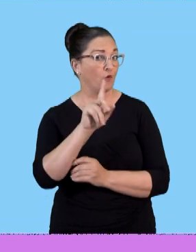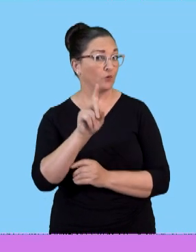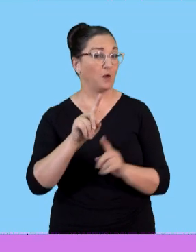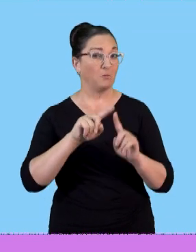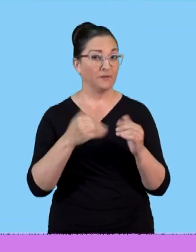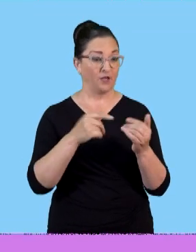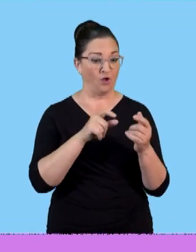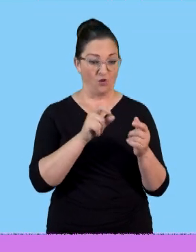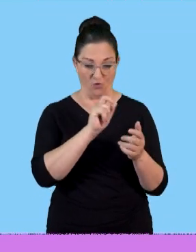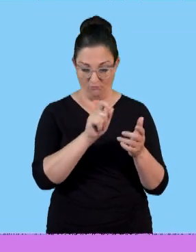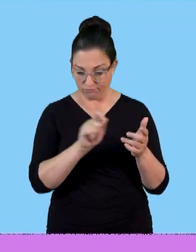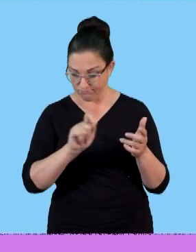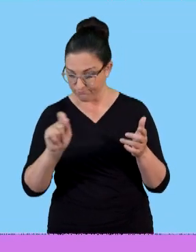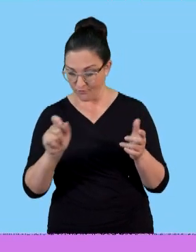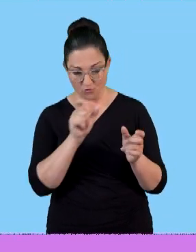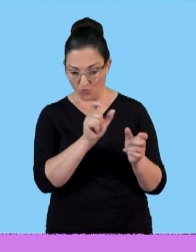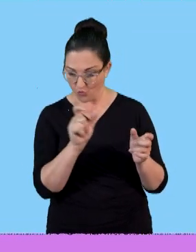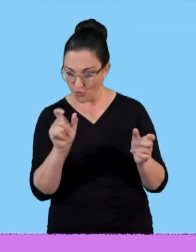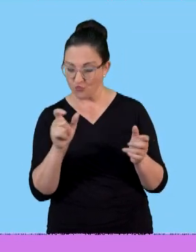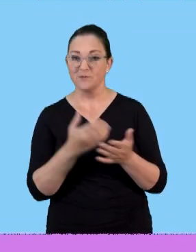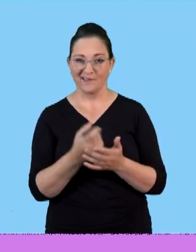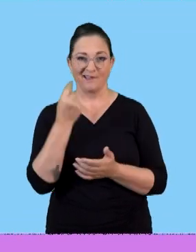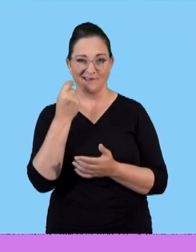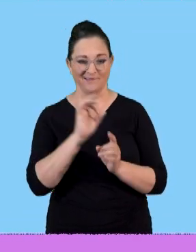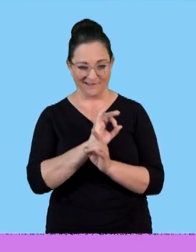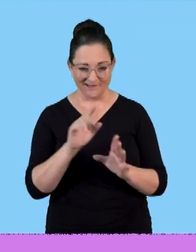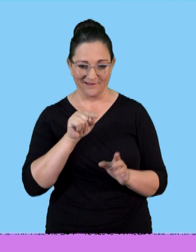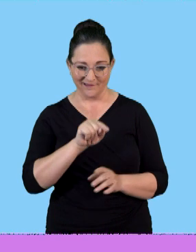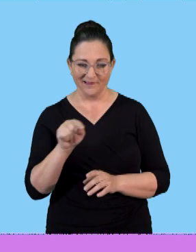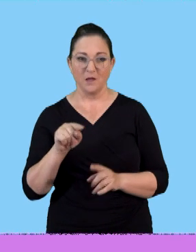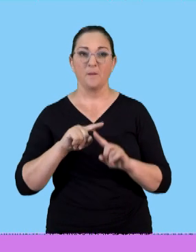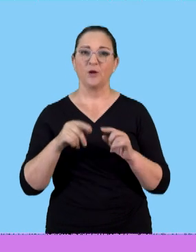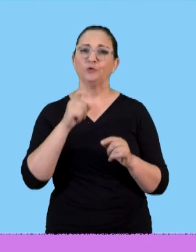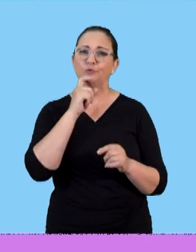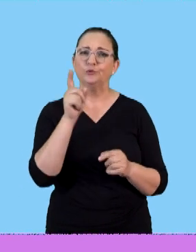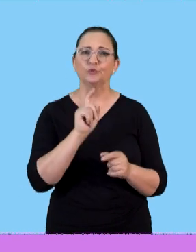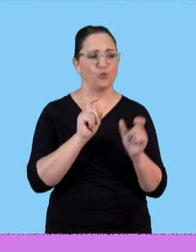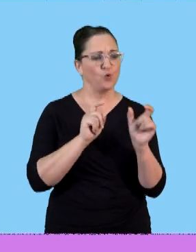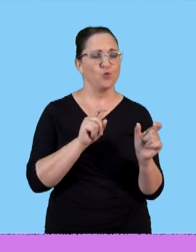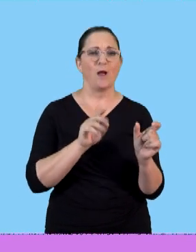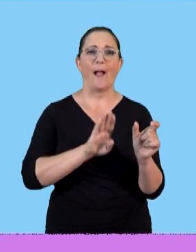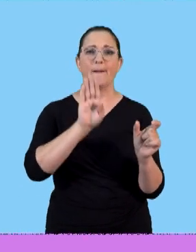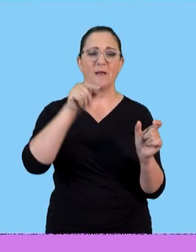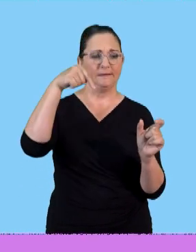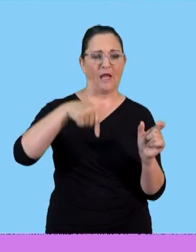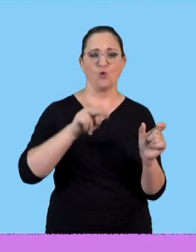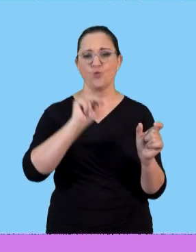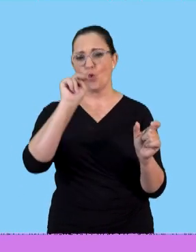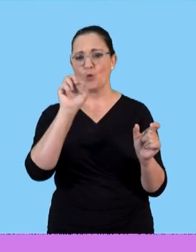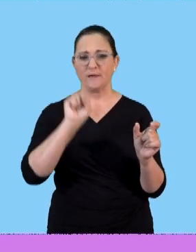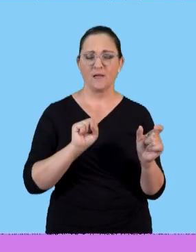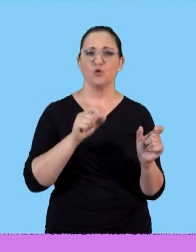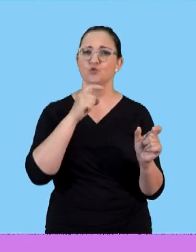you can write in words what the question is asking of you by using relevant terminology. For example, up,